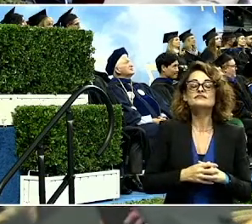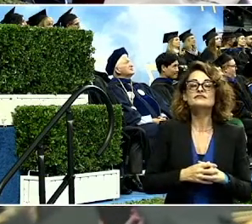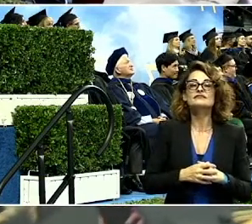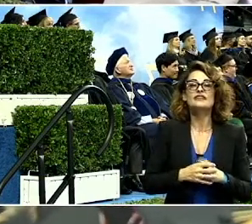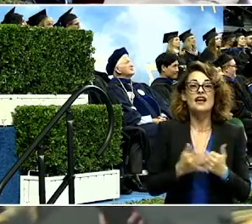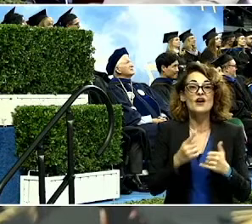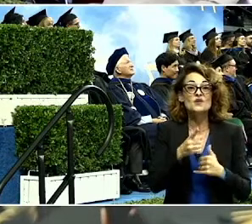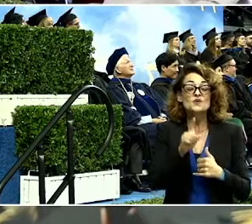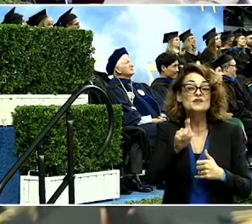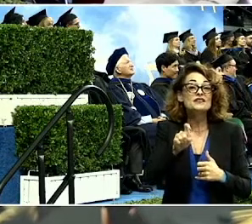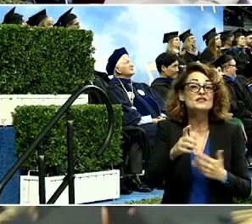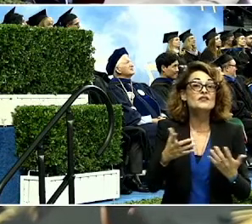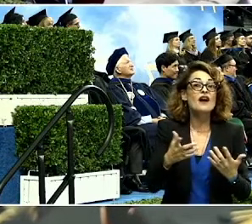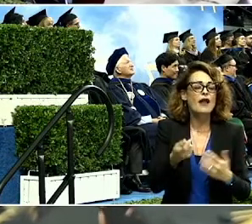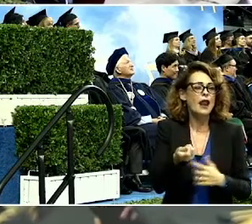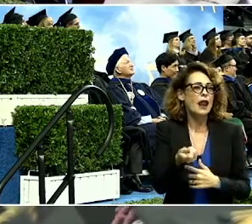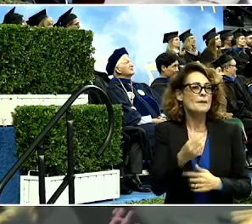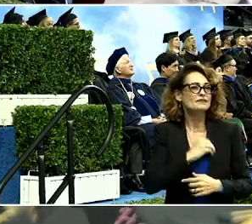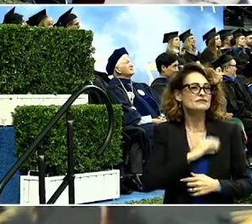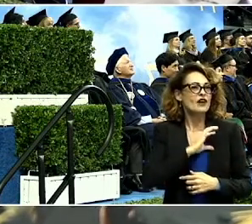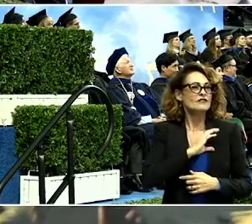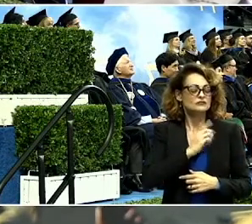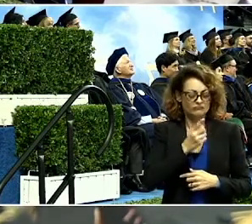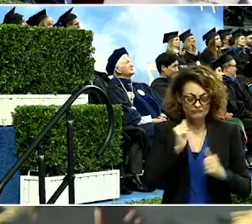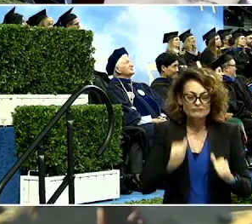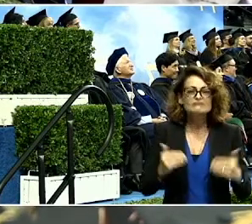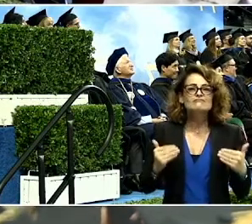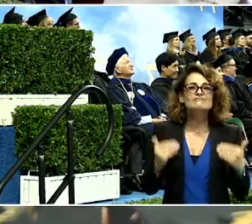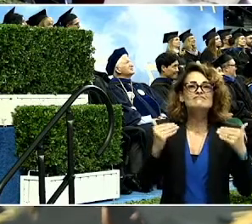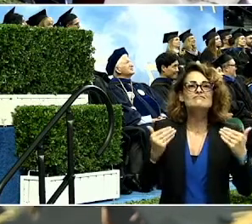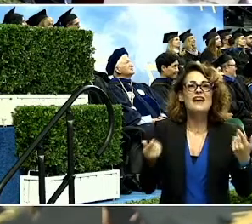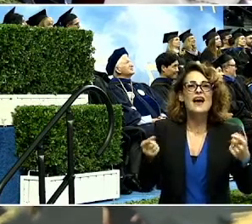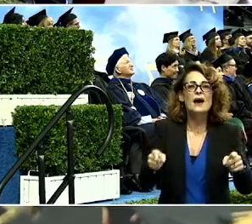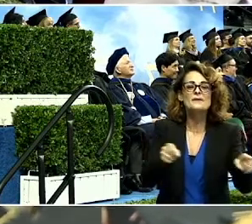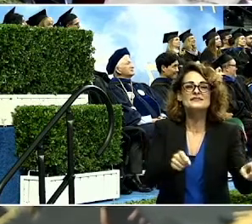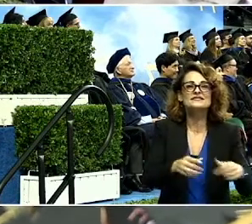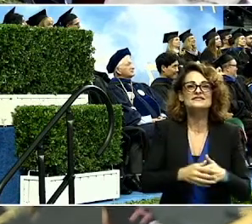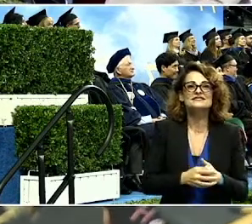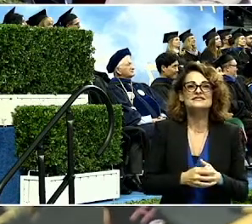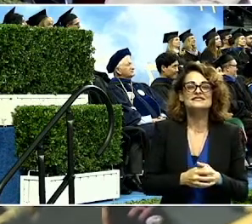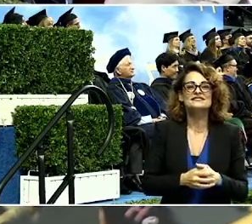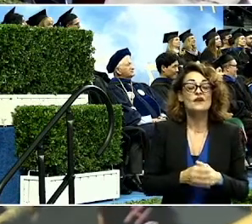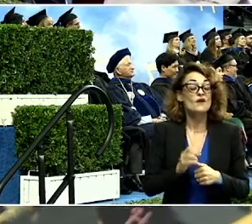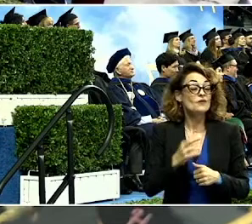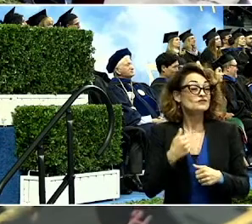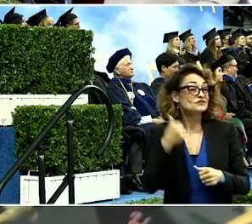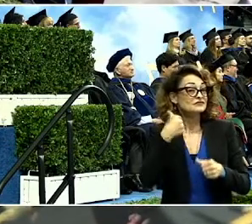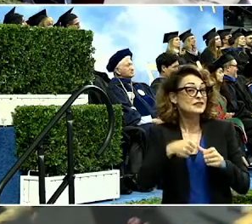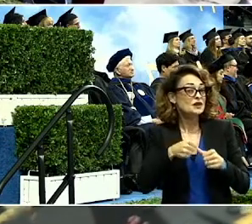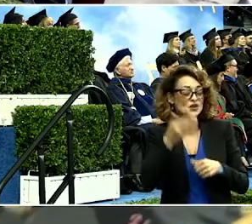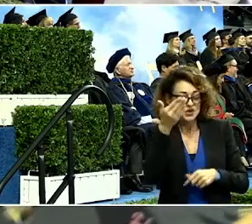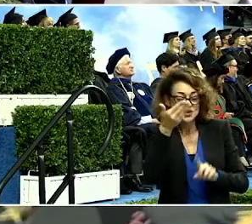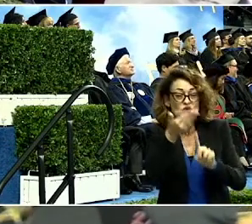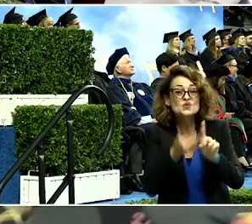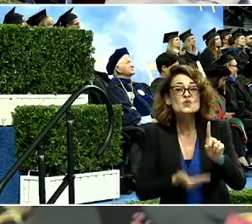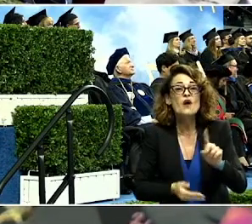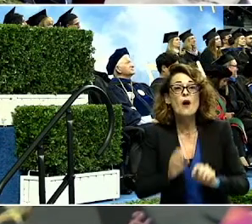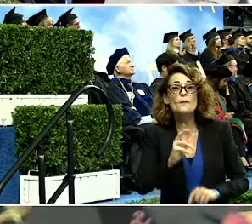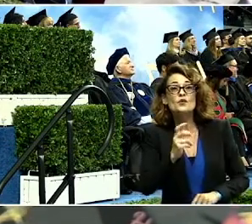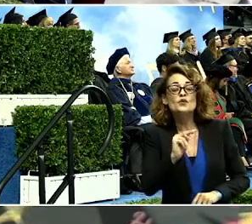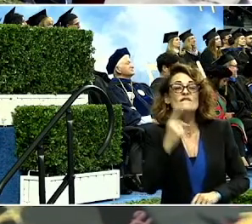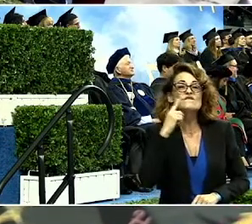need is a little bit of confidence to make it happen. Wherever you may be headed, just remember, you are a Bruin for